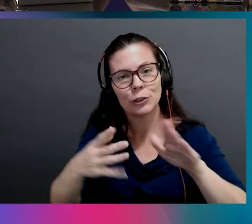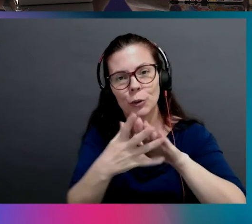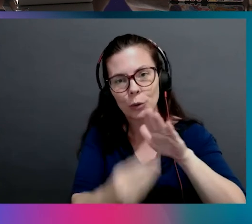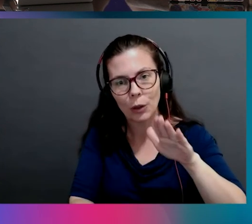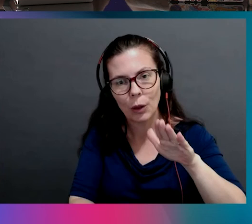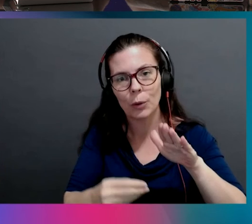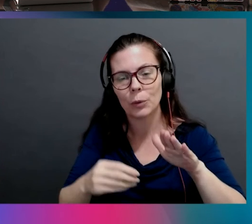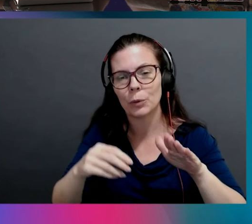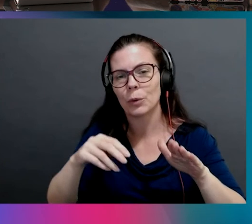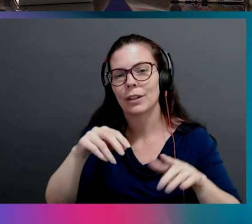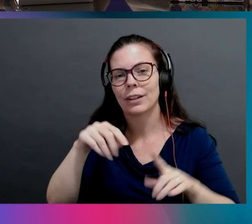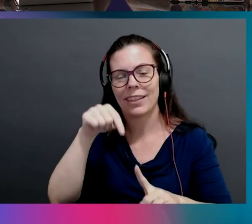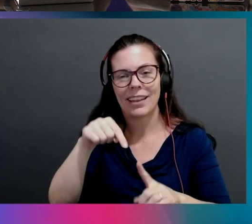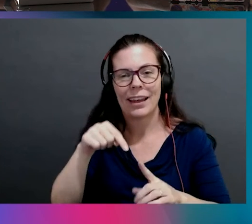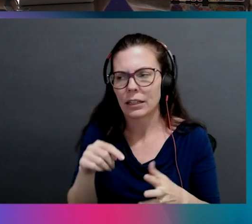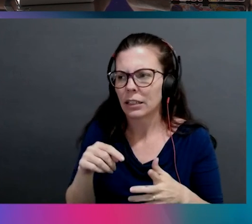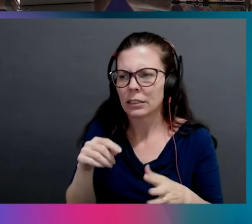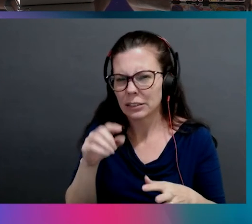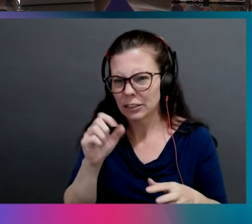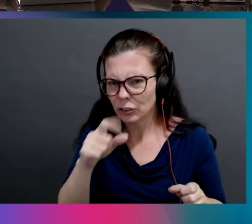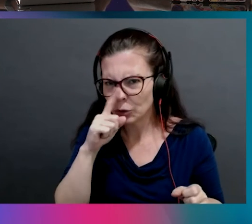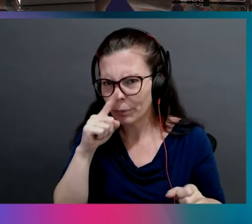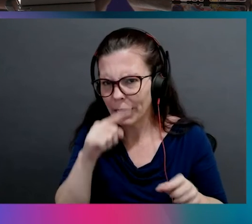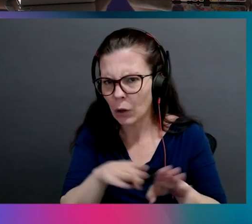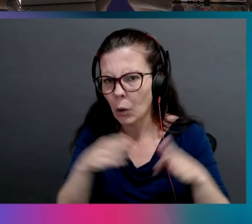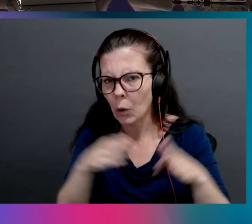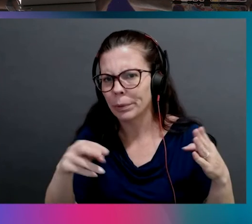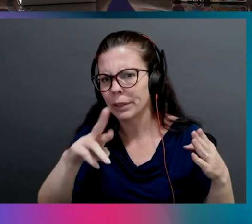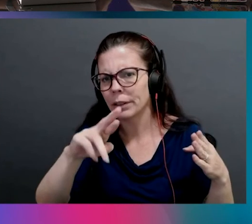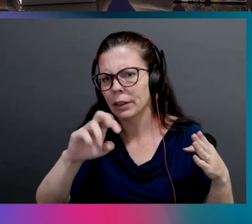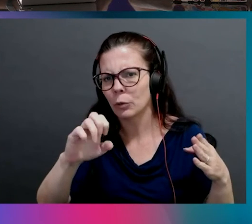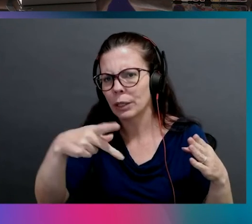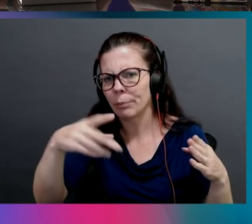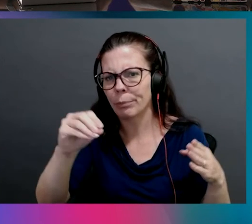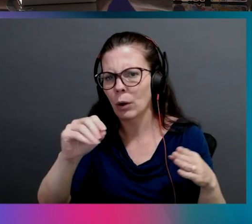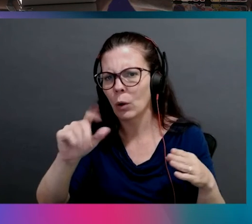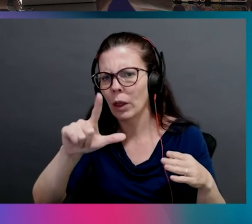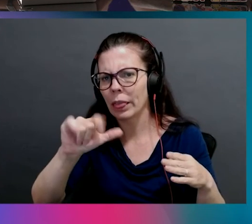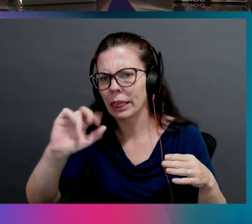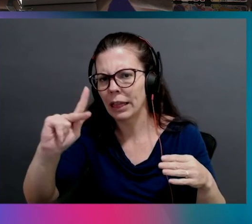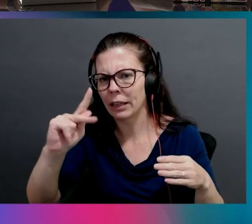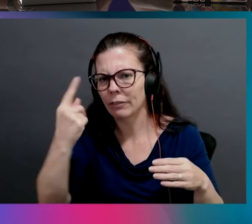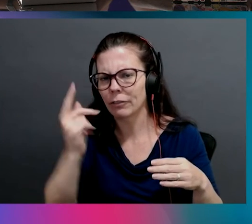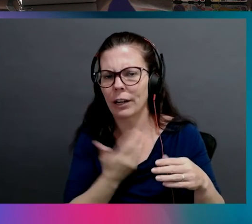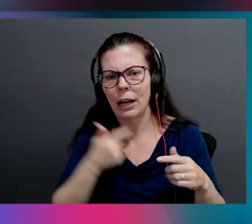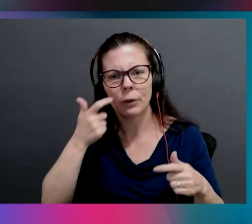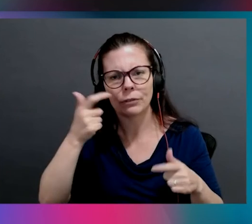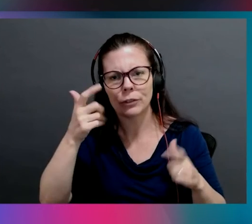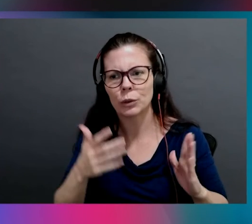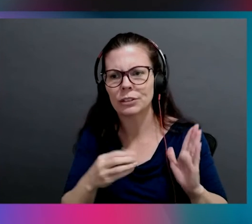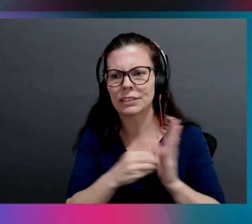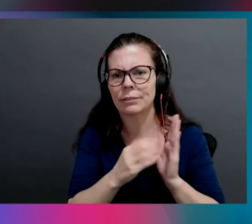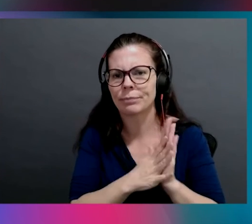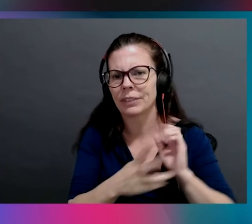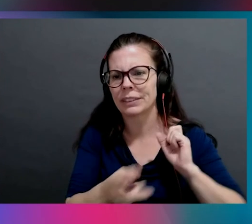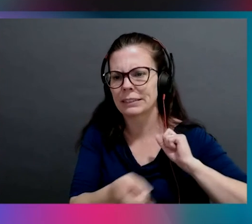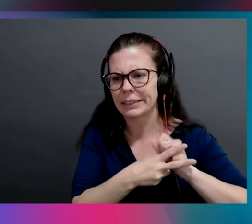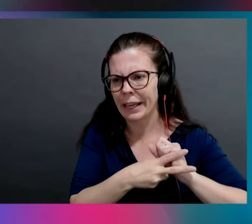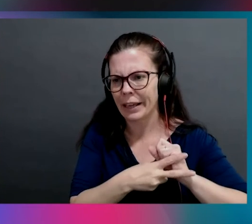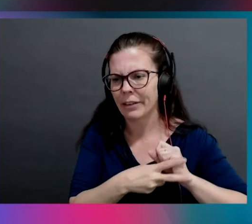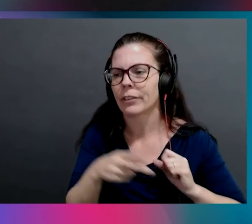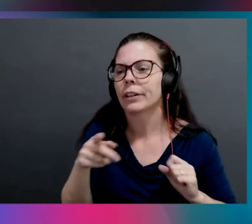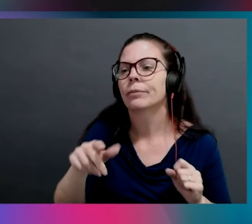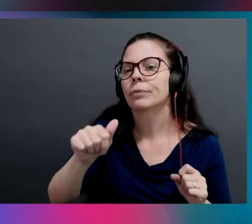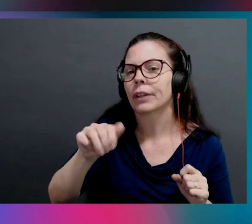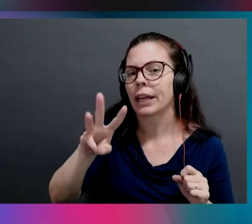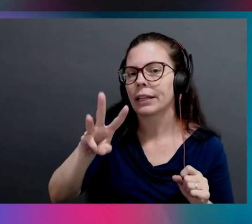just open the repo link so that our viewers can take a note of this? So it's under AWS